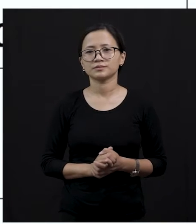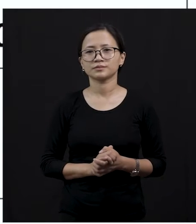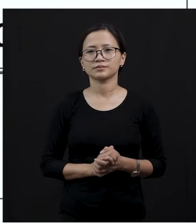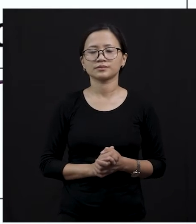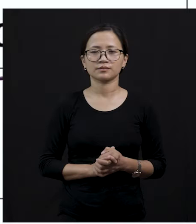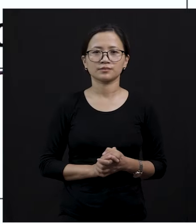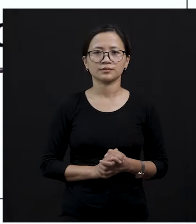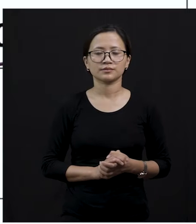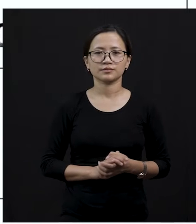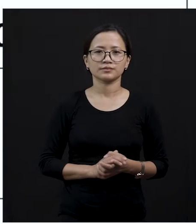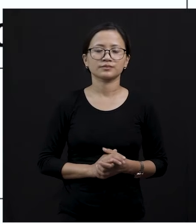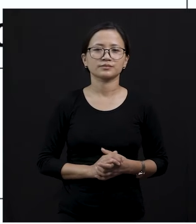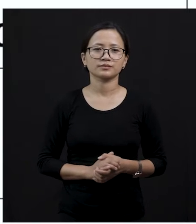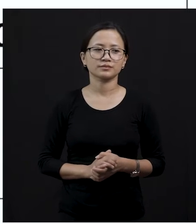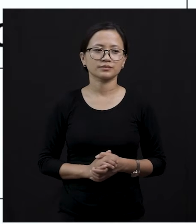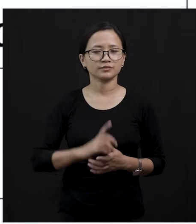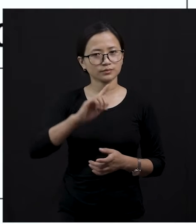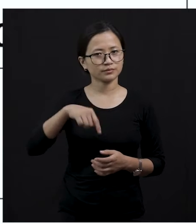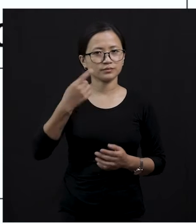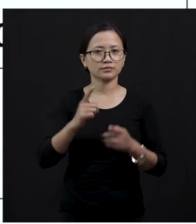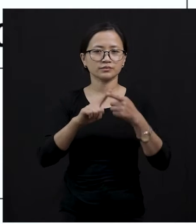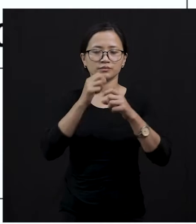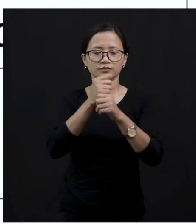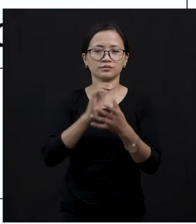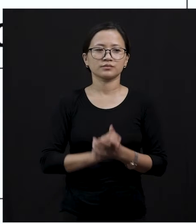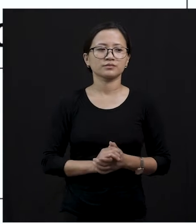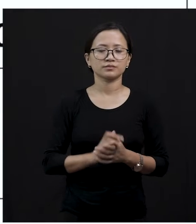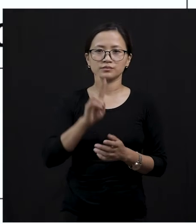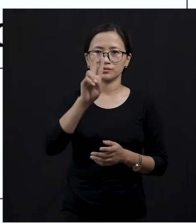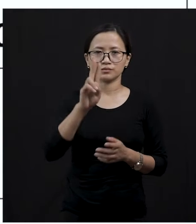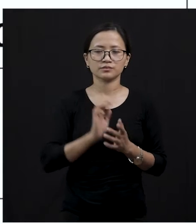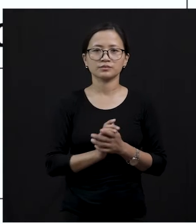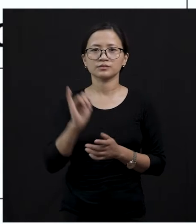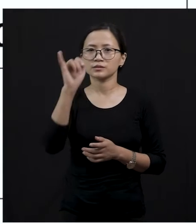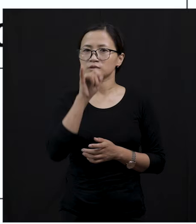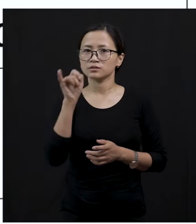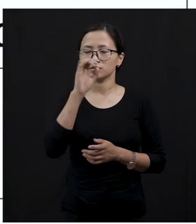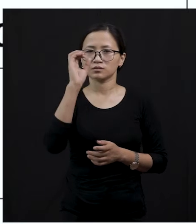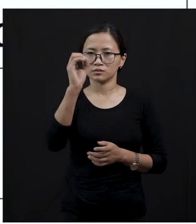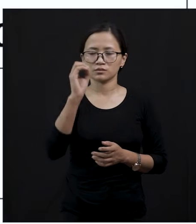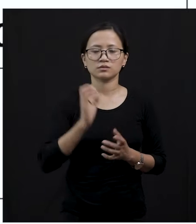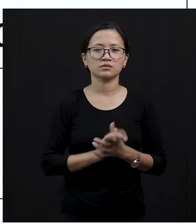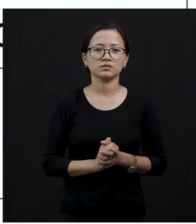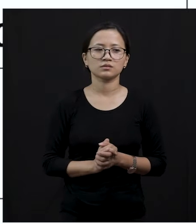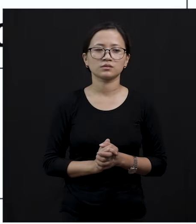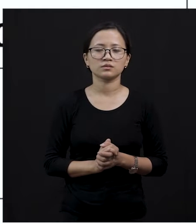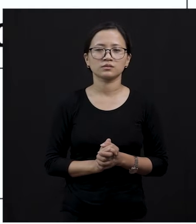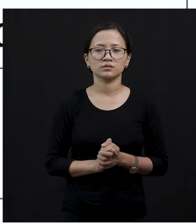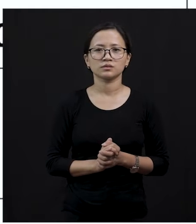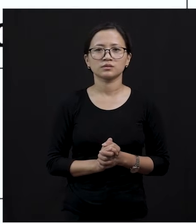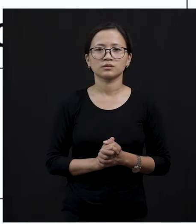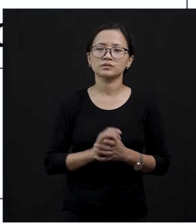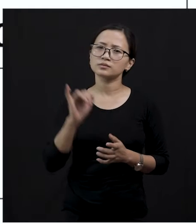plus 8. All right. In the next example, number 2, we have 60, which is read